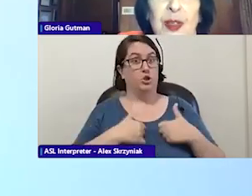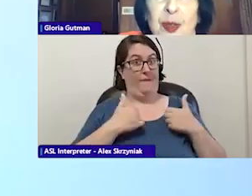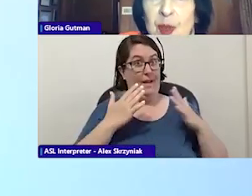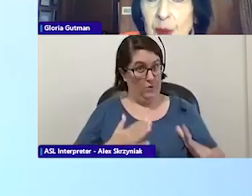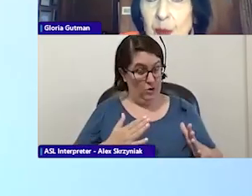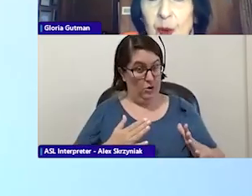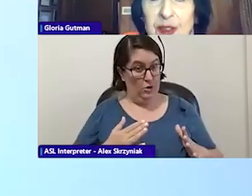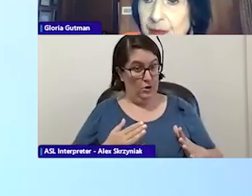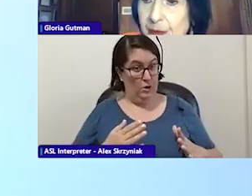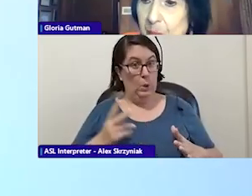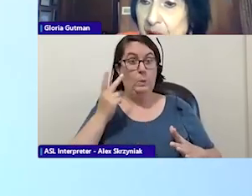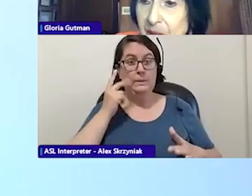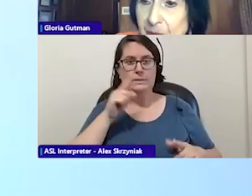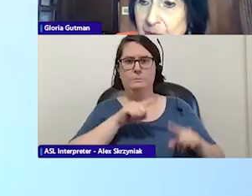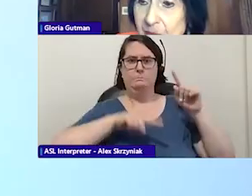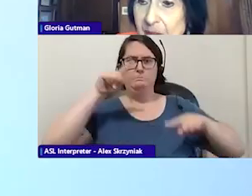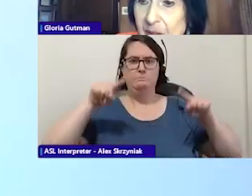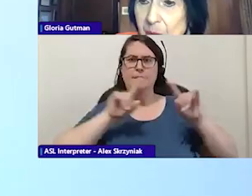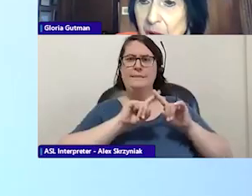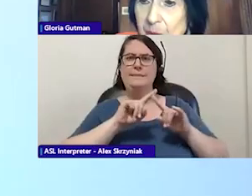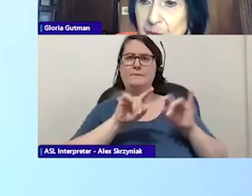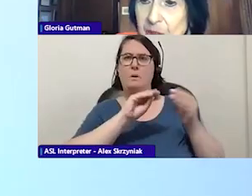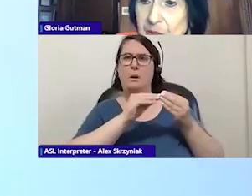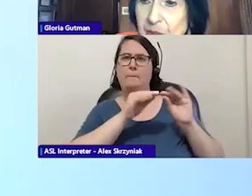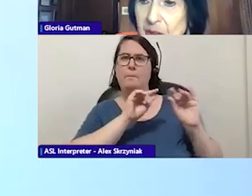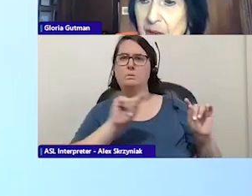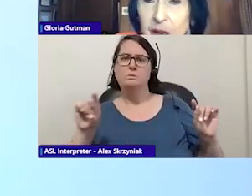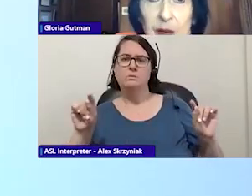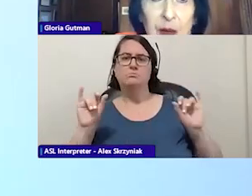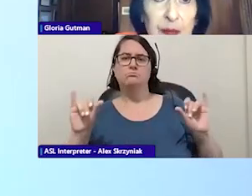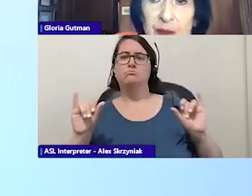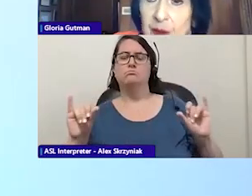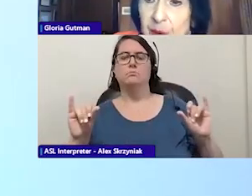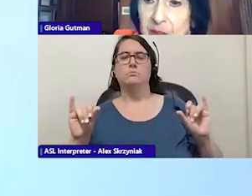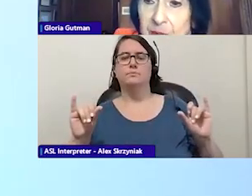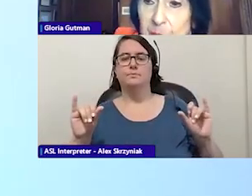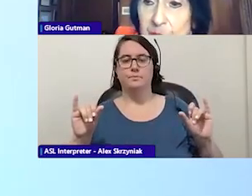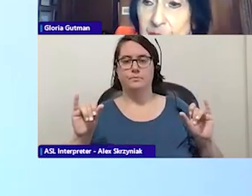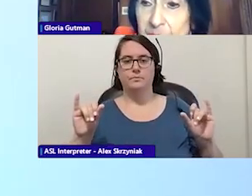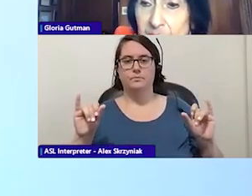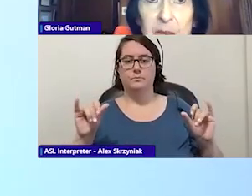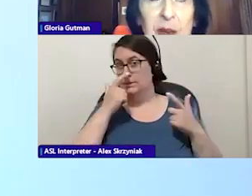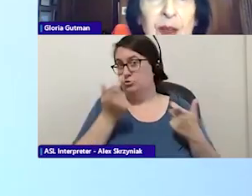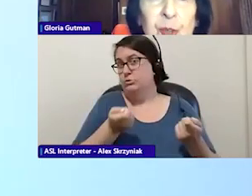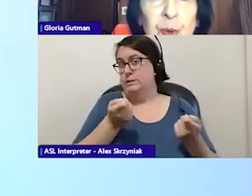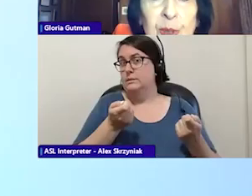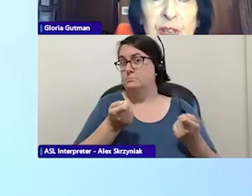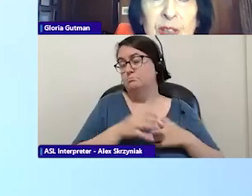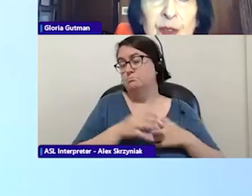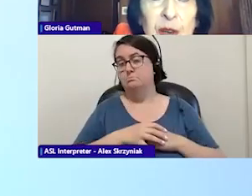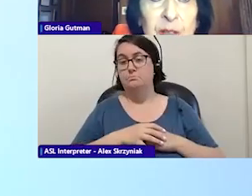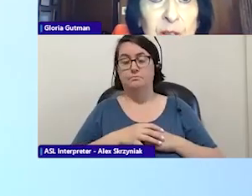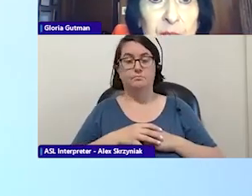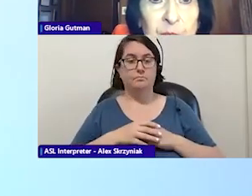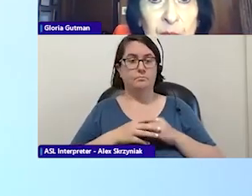see are some somewhat different patterns, which is quite interesting. So looking